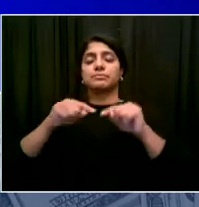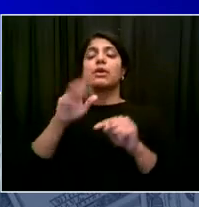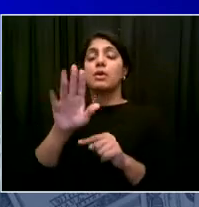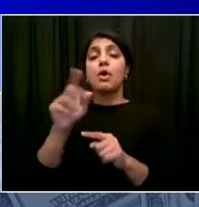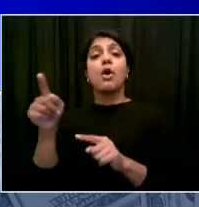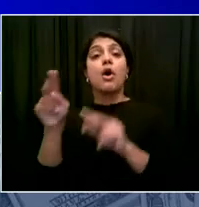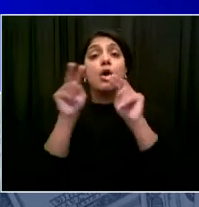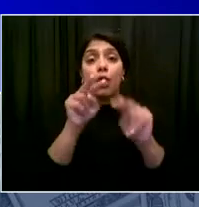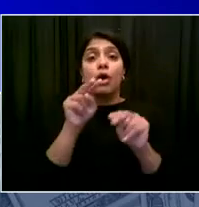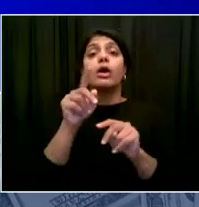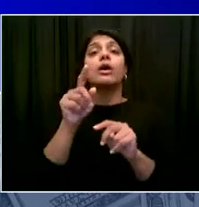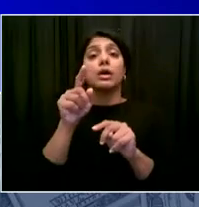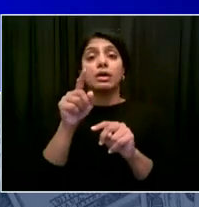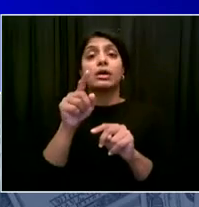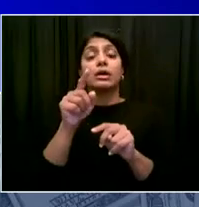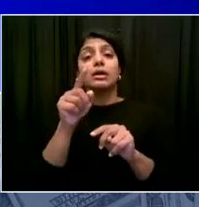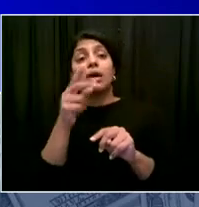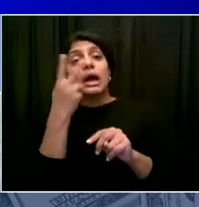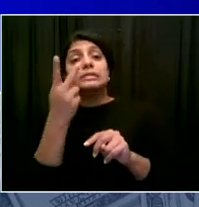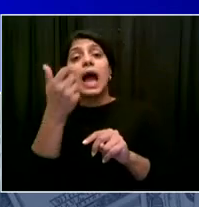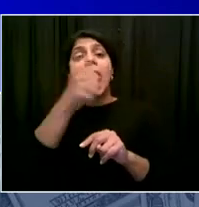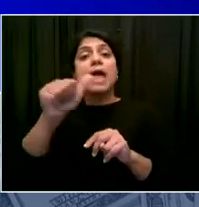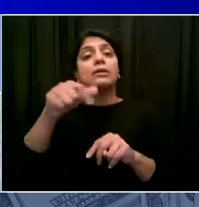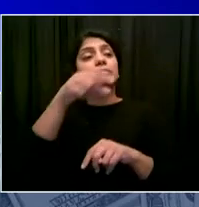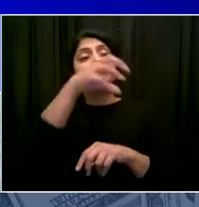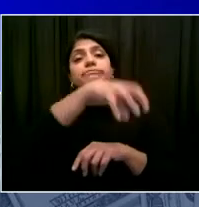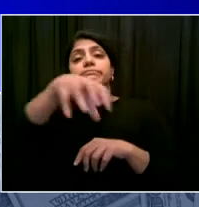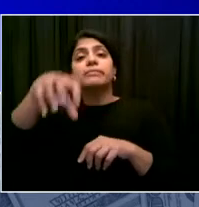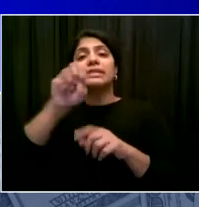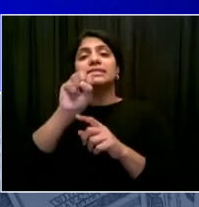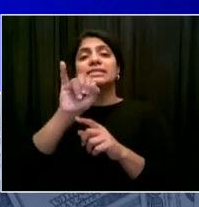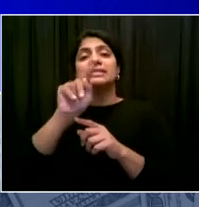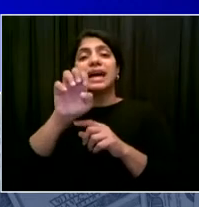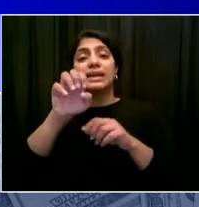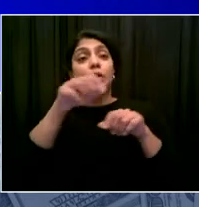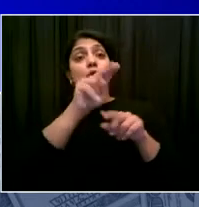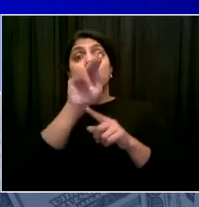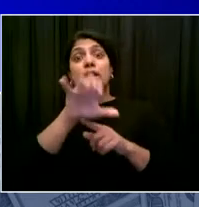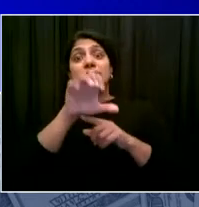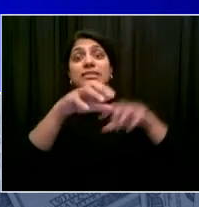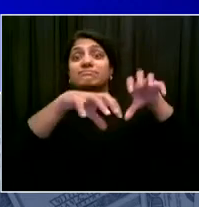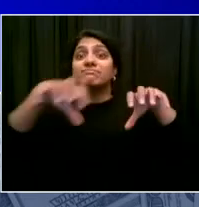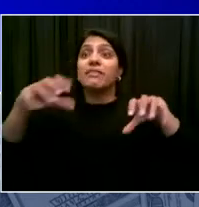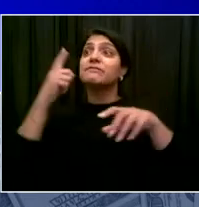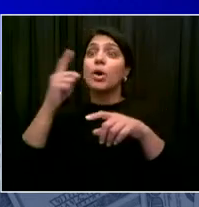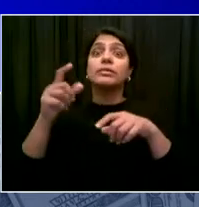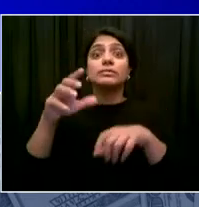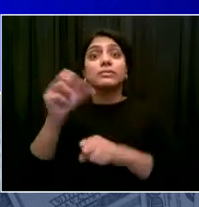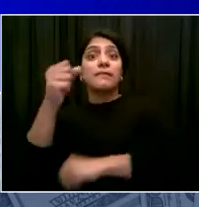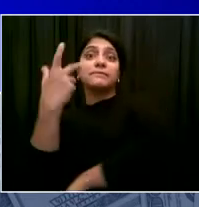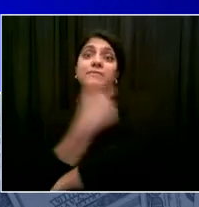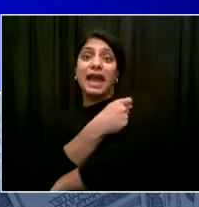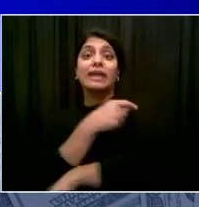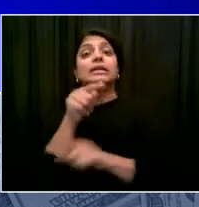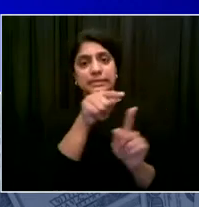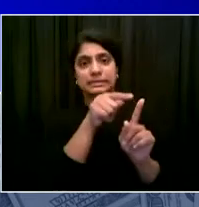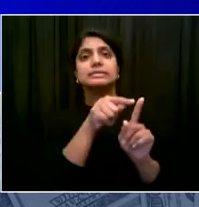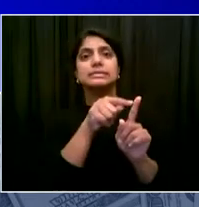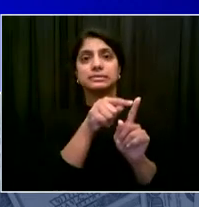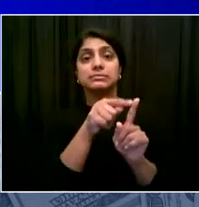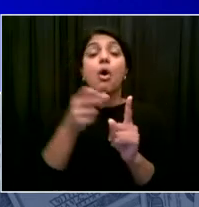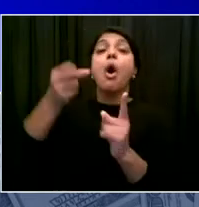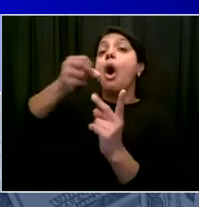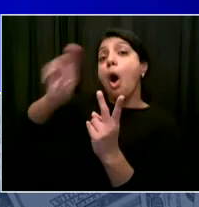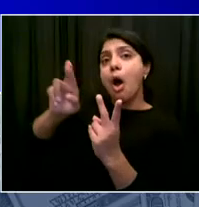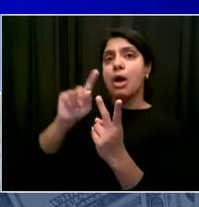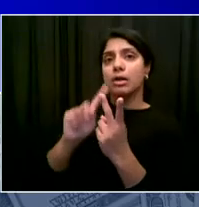booster today, through December 31st. So again, limited time opportunity, but exactly the time we need New Yorkers to